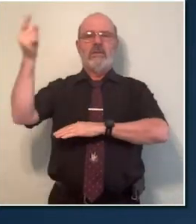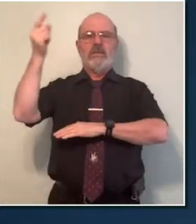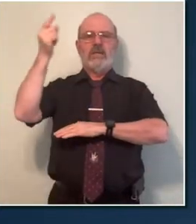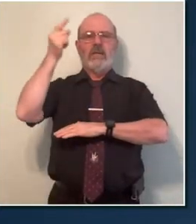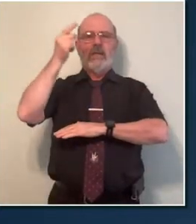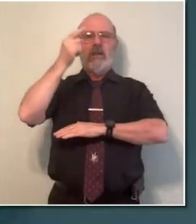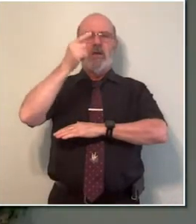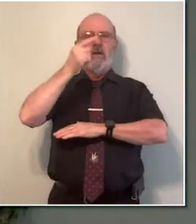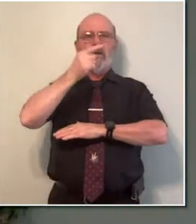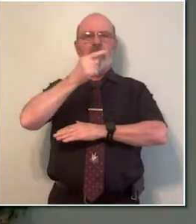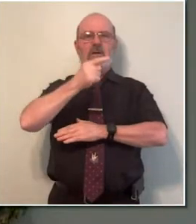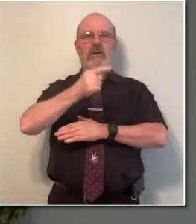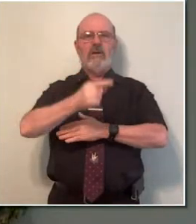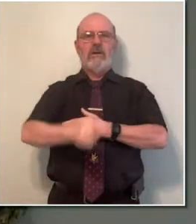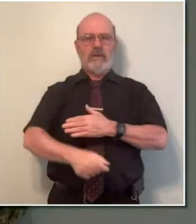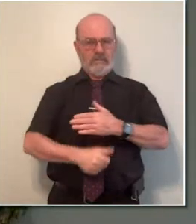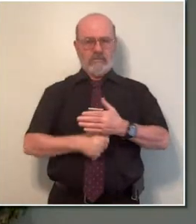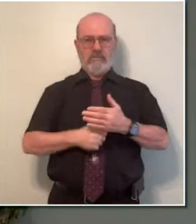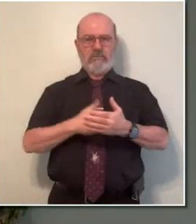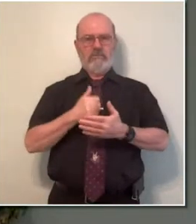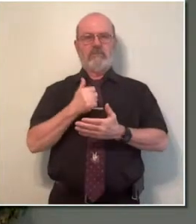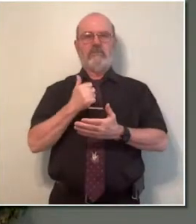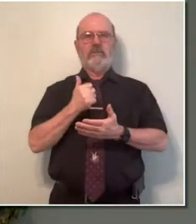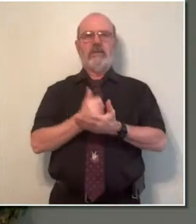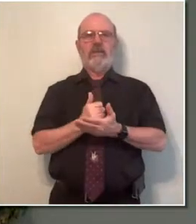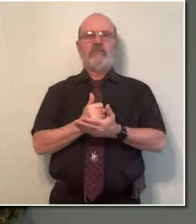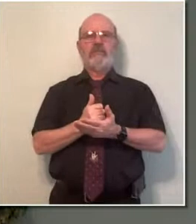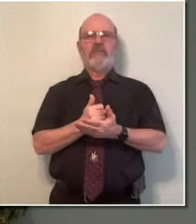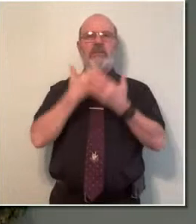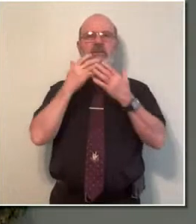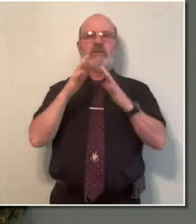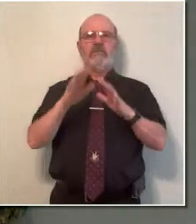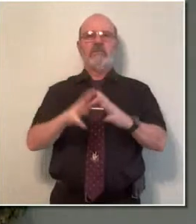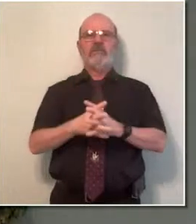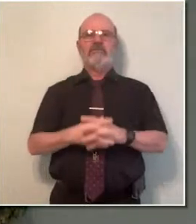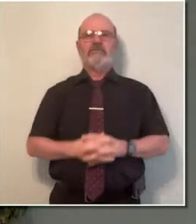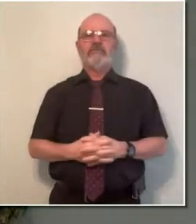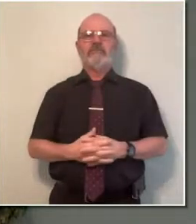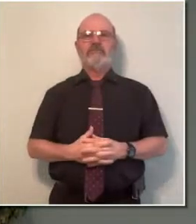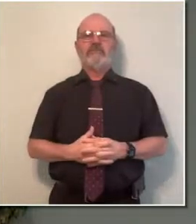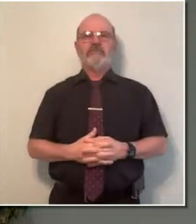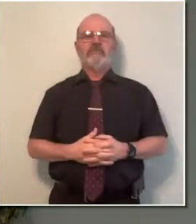day long. Amen. Please be seated.